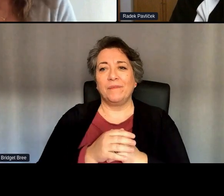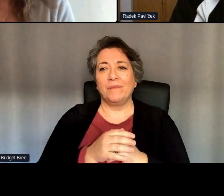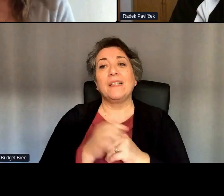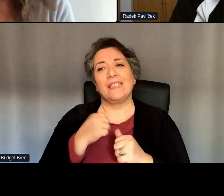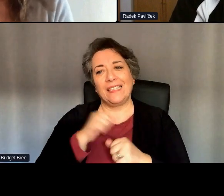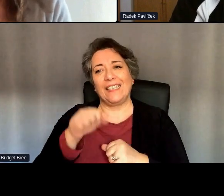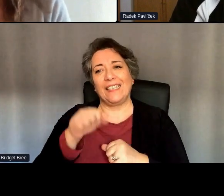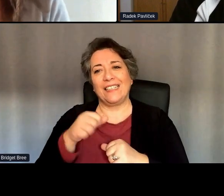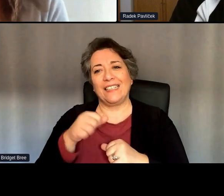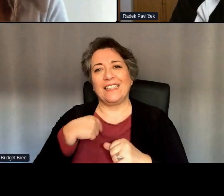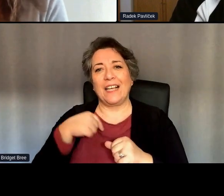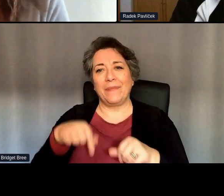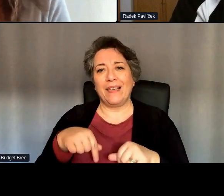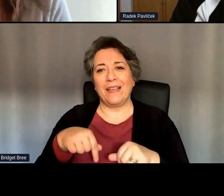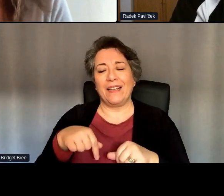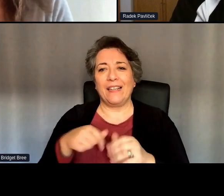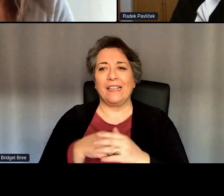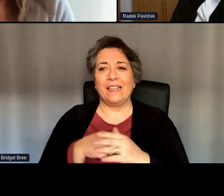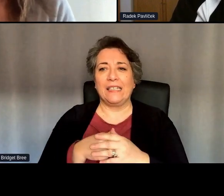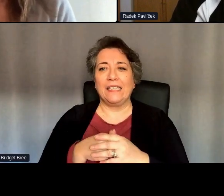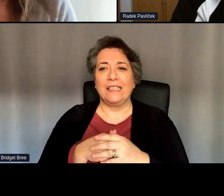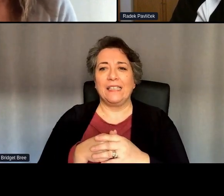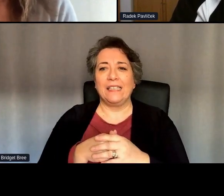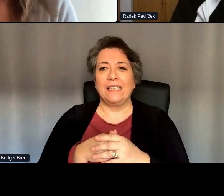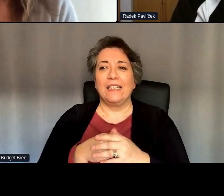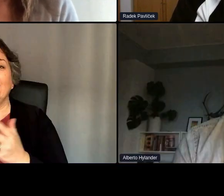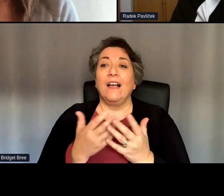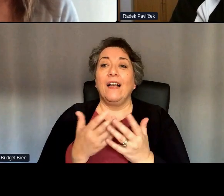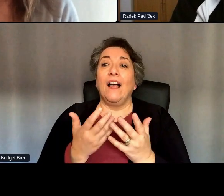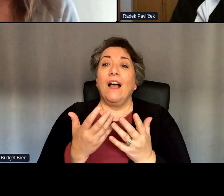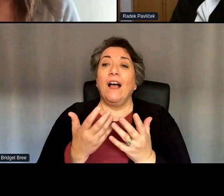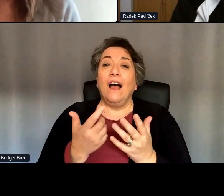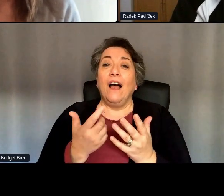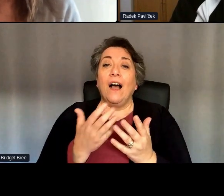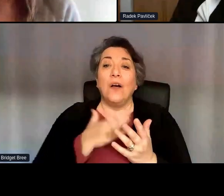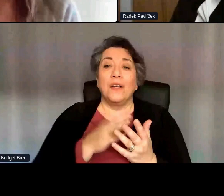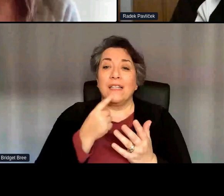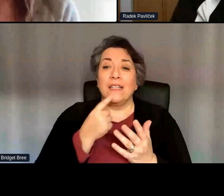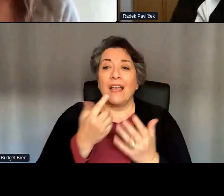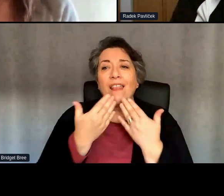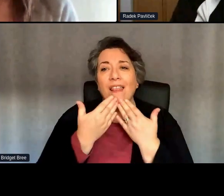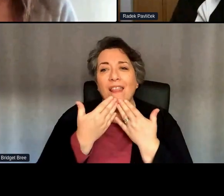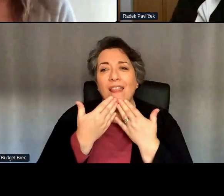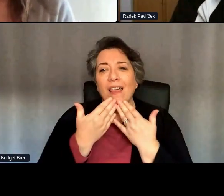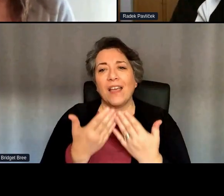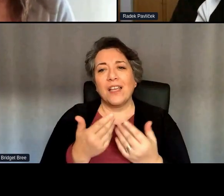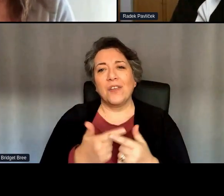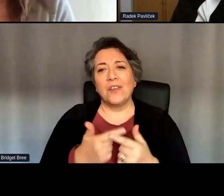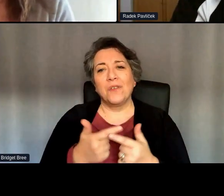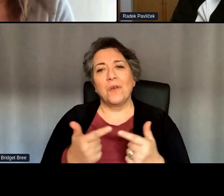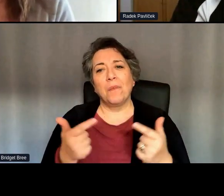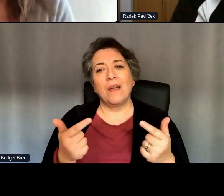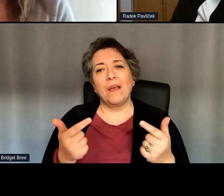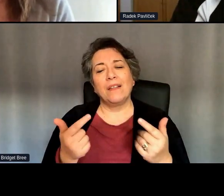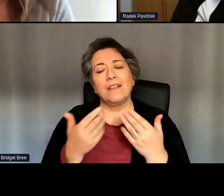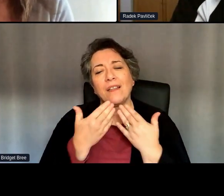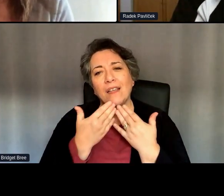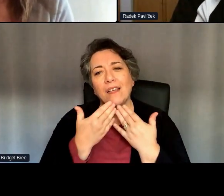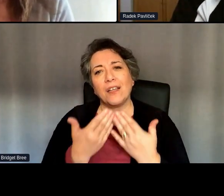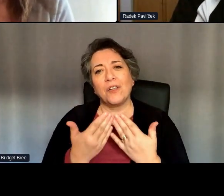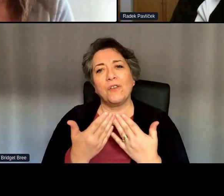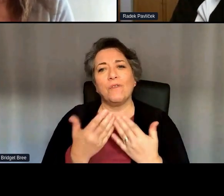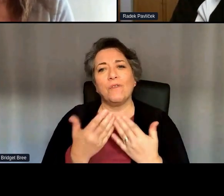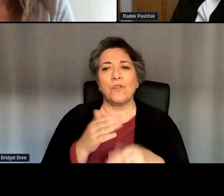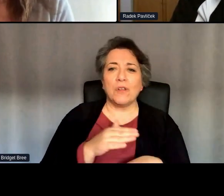here. Hopefully not frozen for the rest of the audience. But I just want to say thank you so much for the time, for your